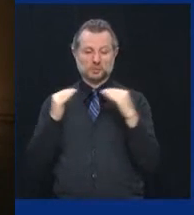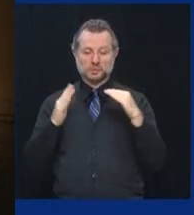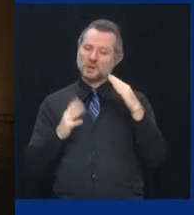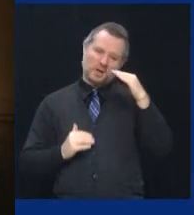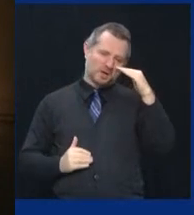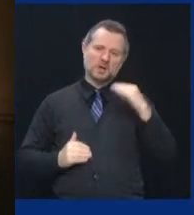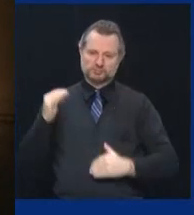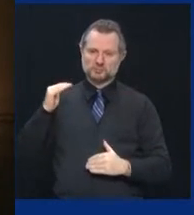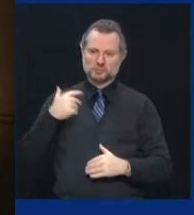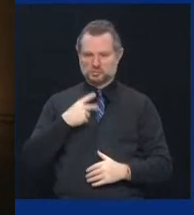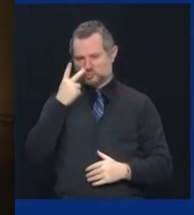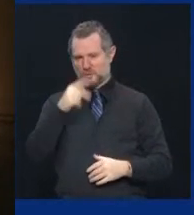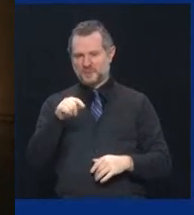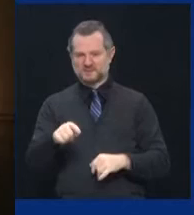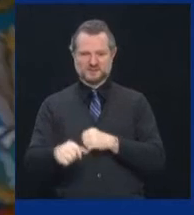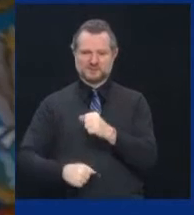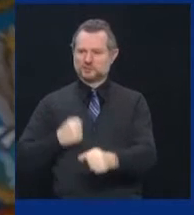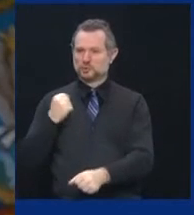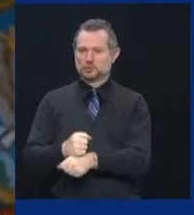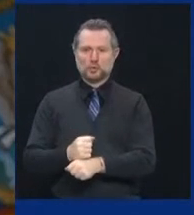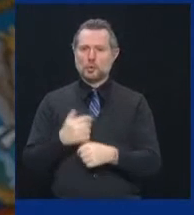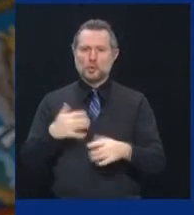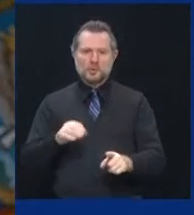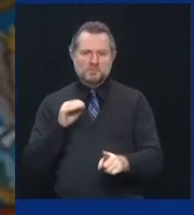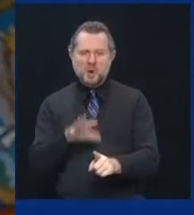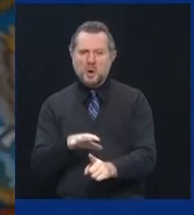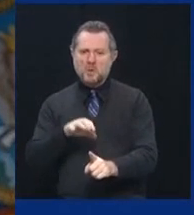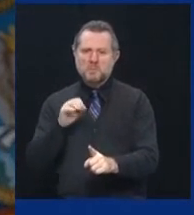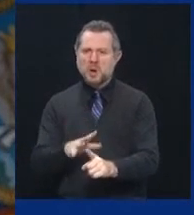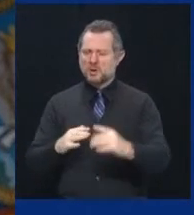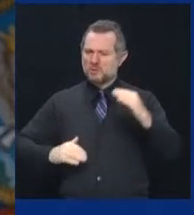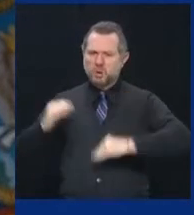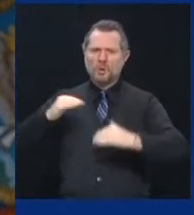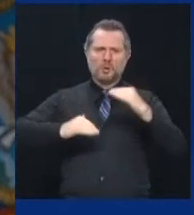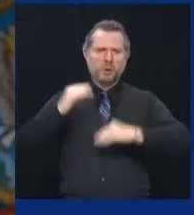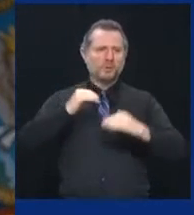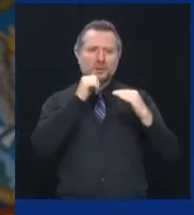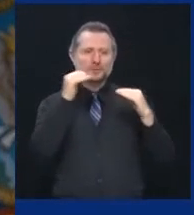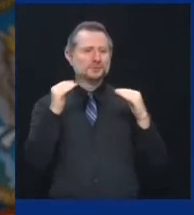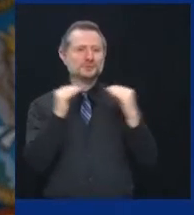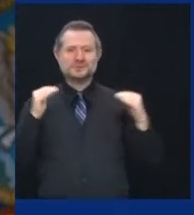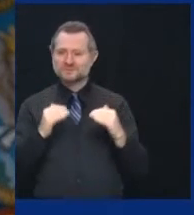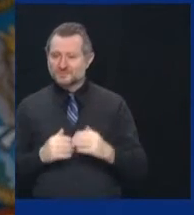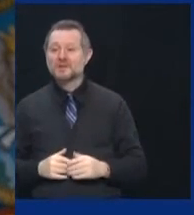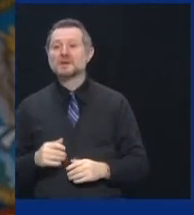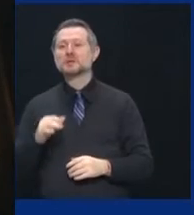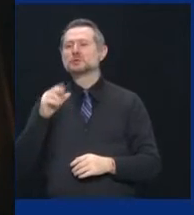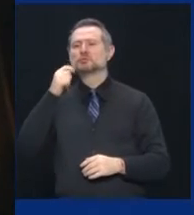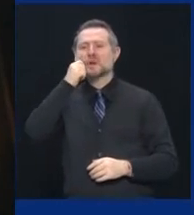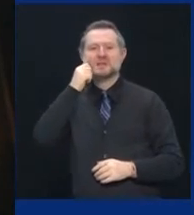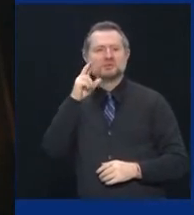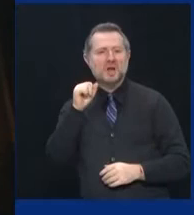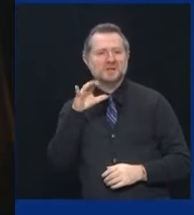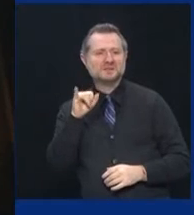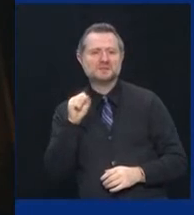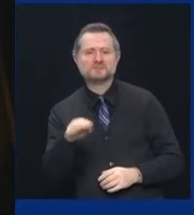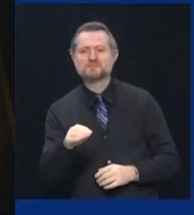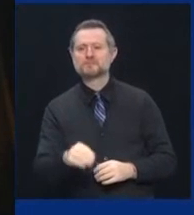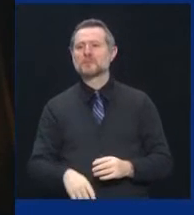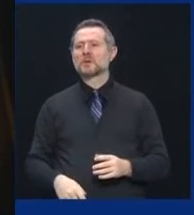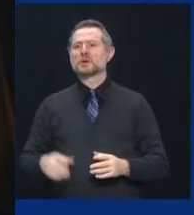during this year's low tide in America, the inequity, the racism, and the social